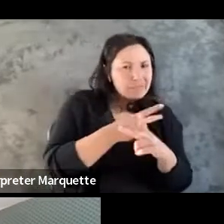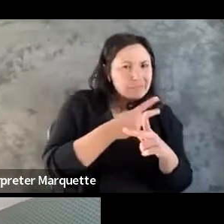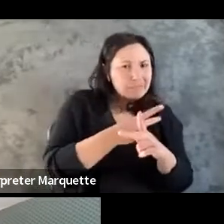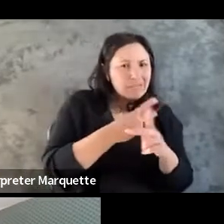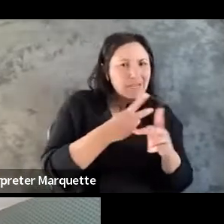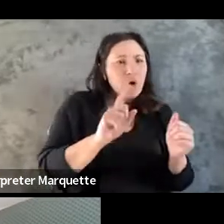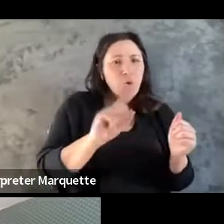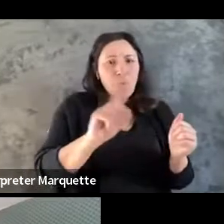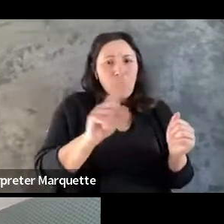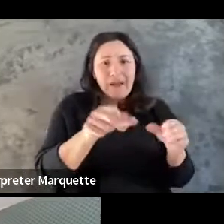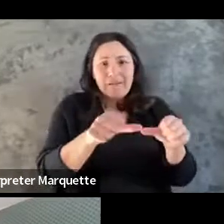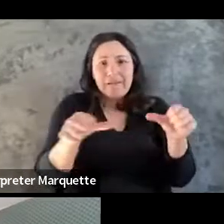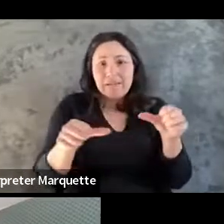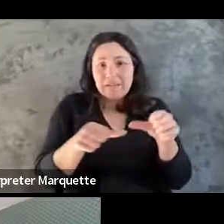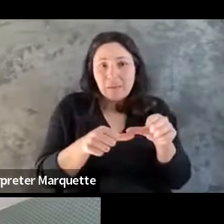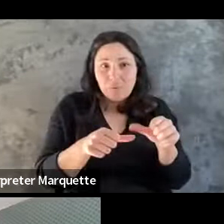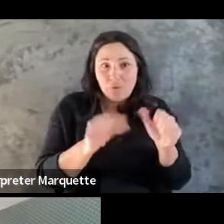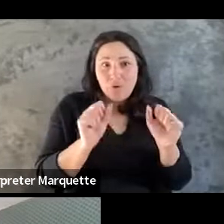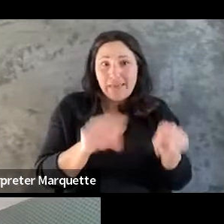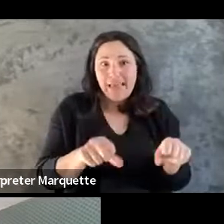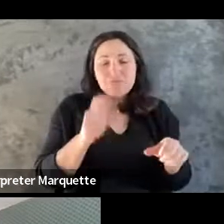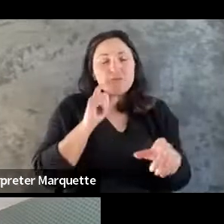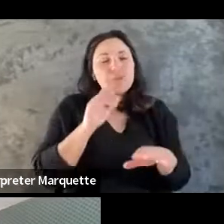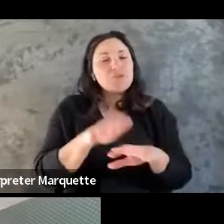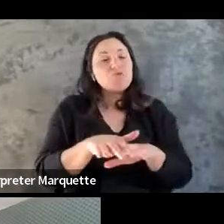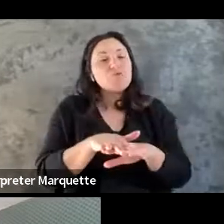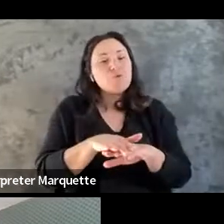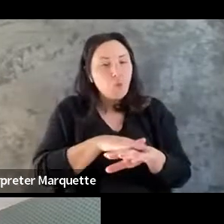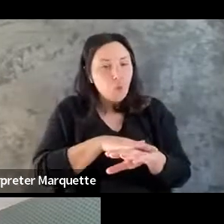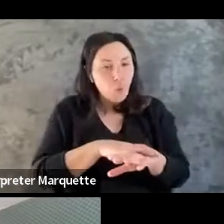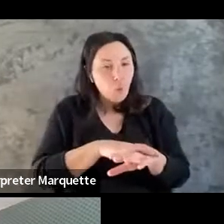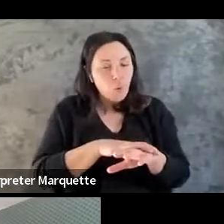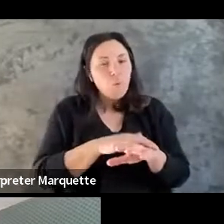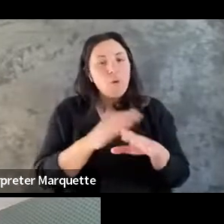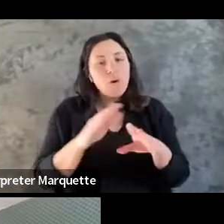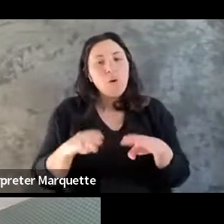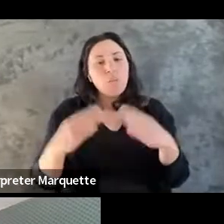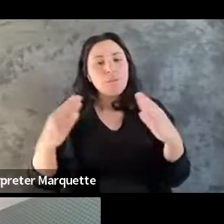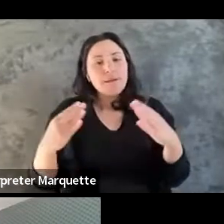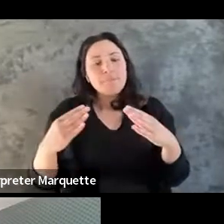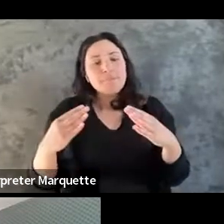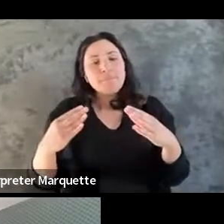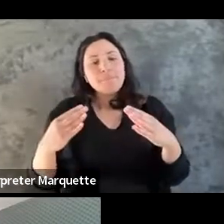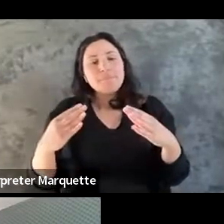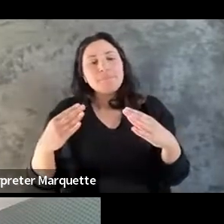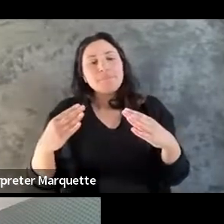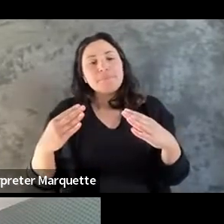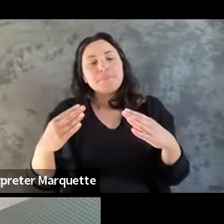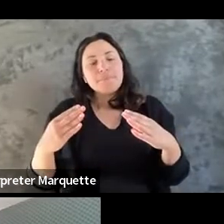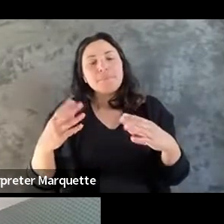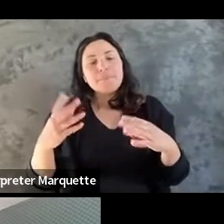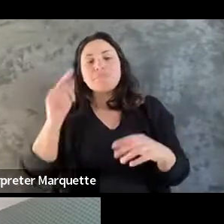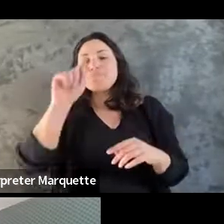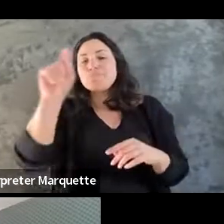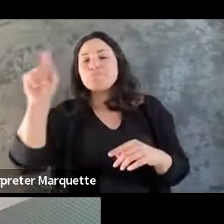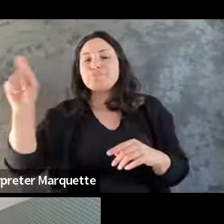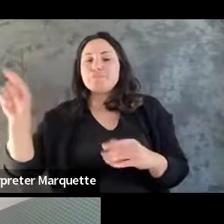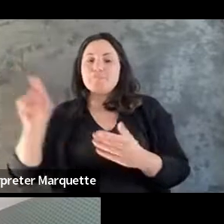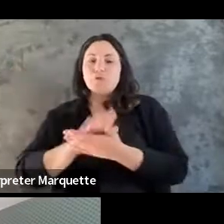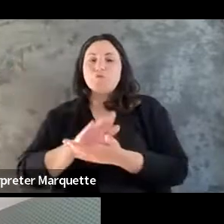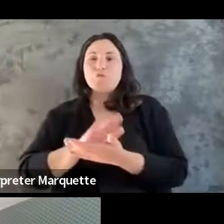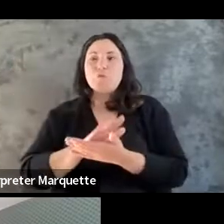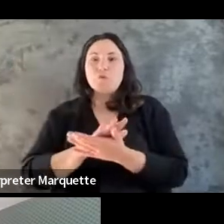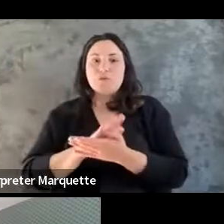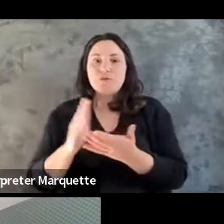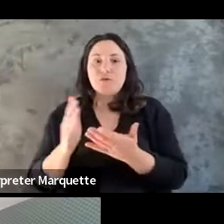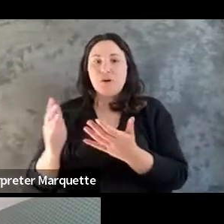our future TK kids. So it will be a slow rollout. Schools are really all kind of navigating this together right now,